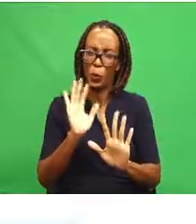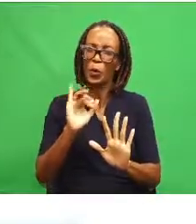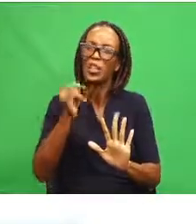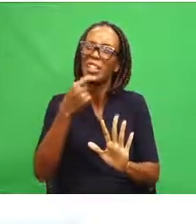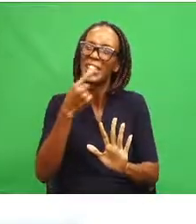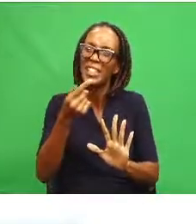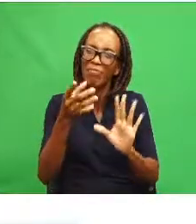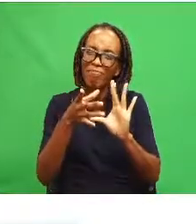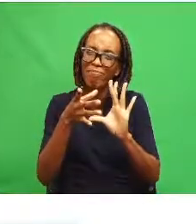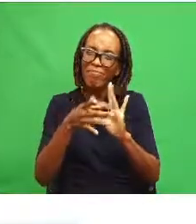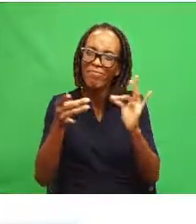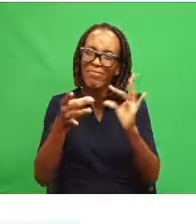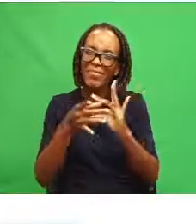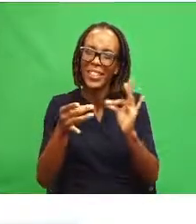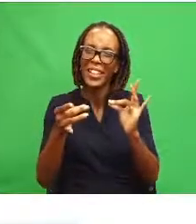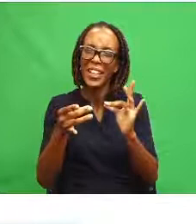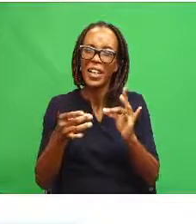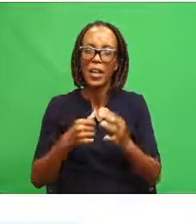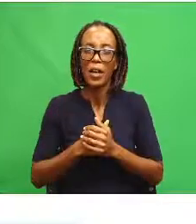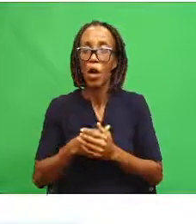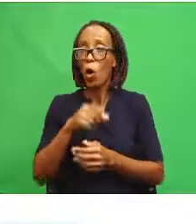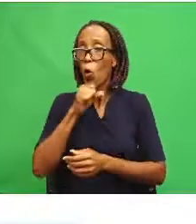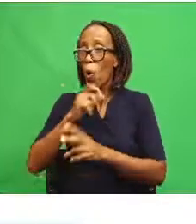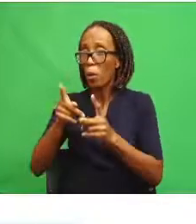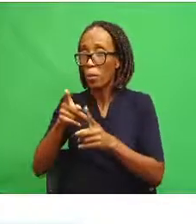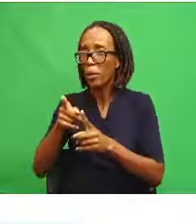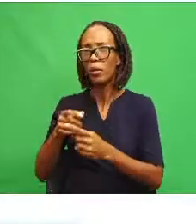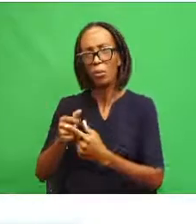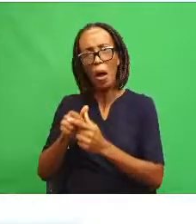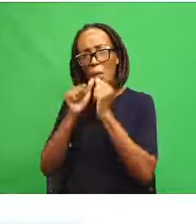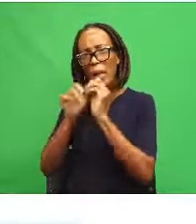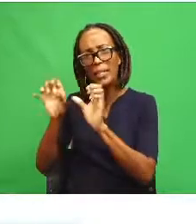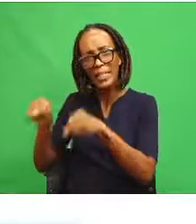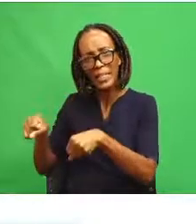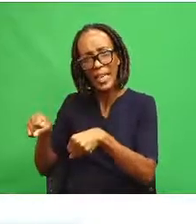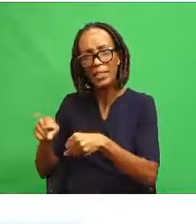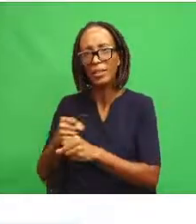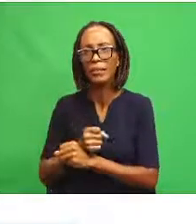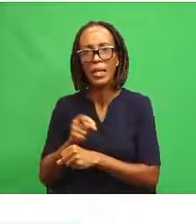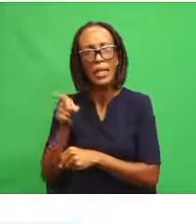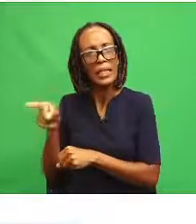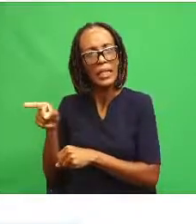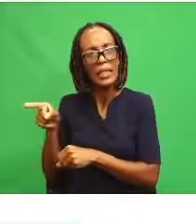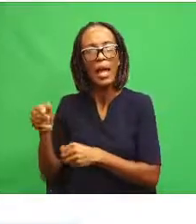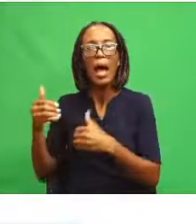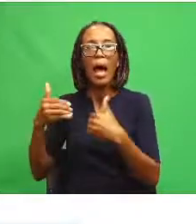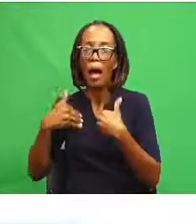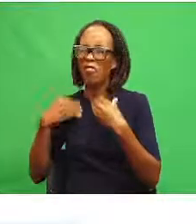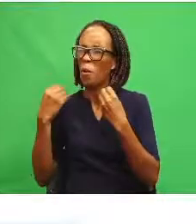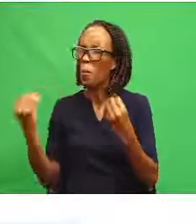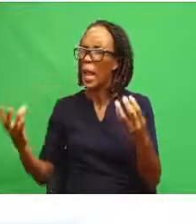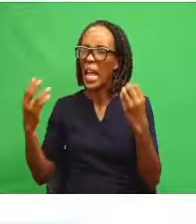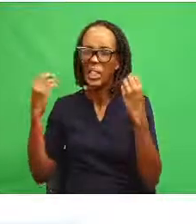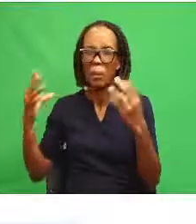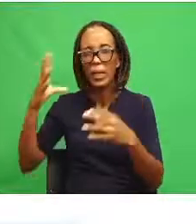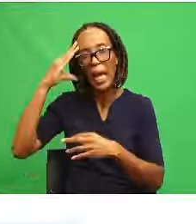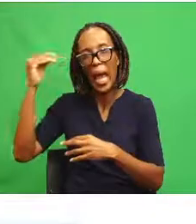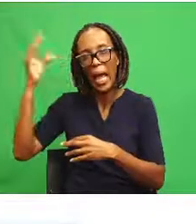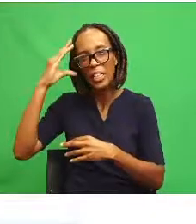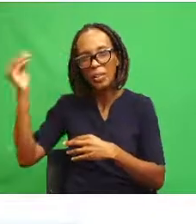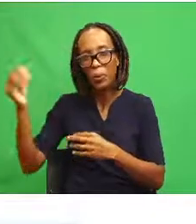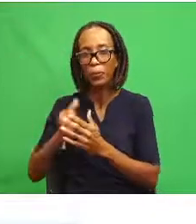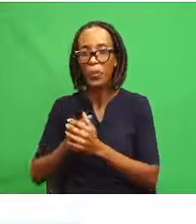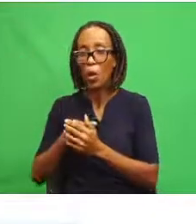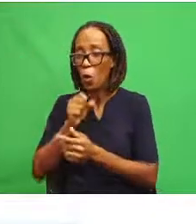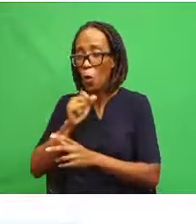it, I can't. He says, "Blessed are the elders, they hold the key of experience. Blessed